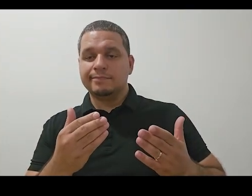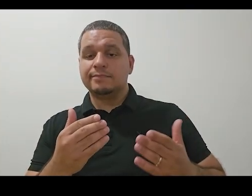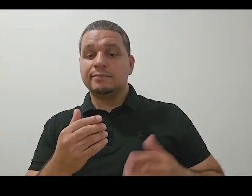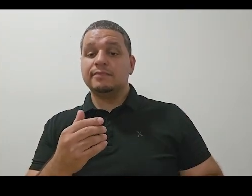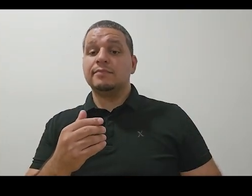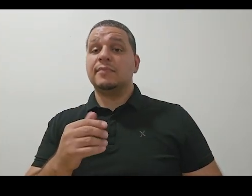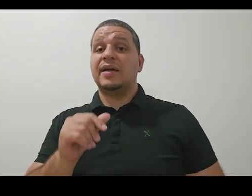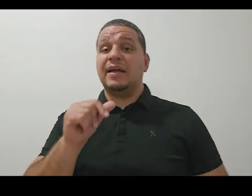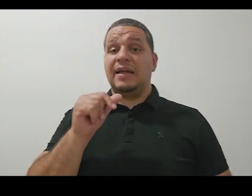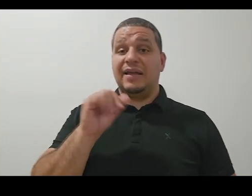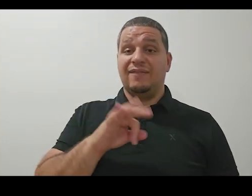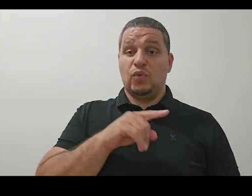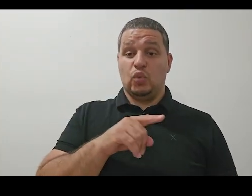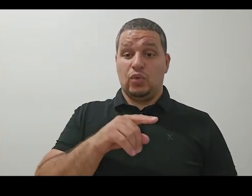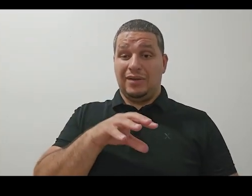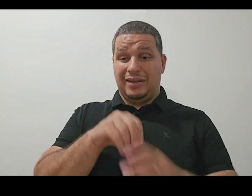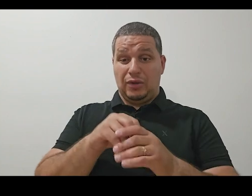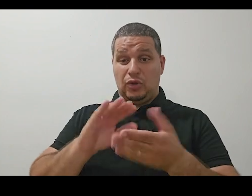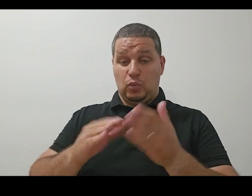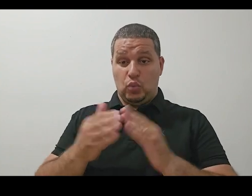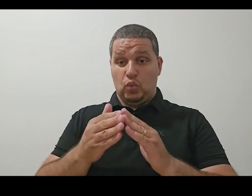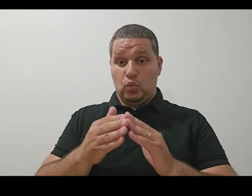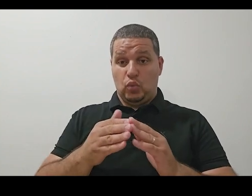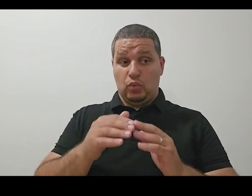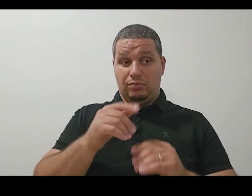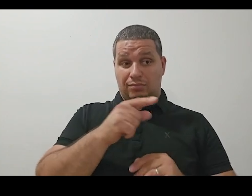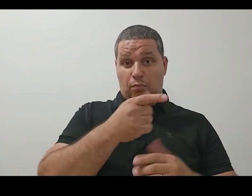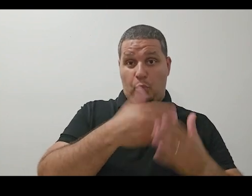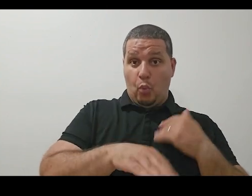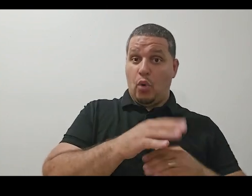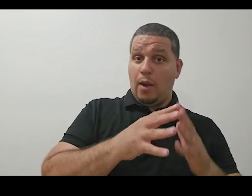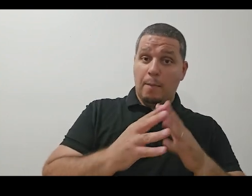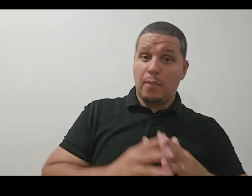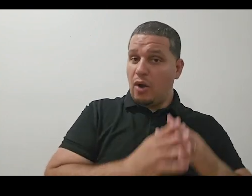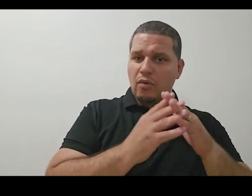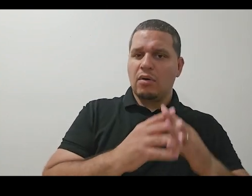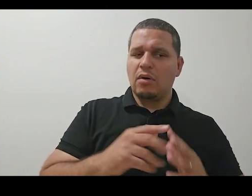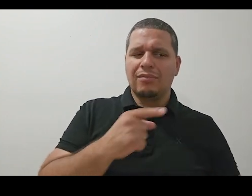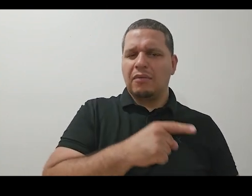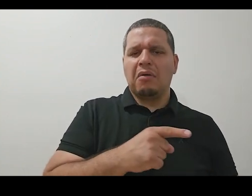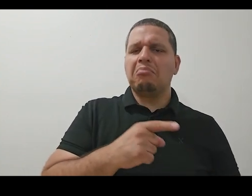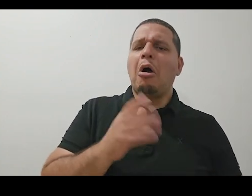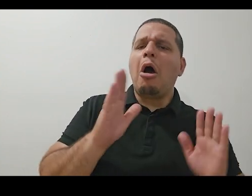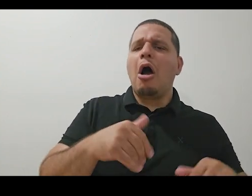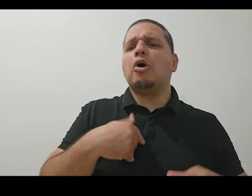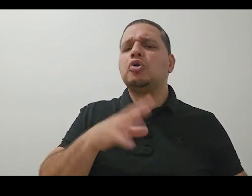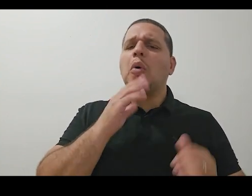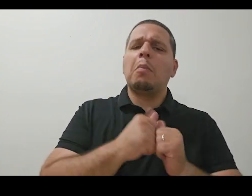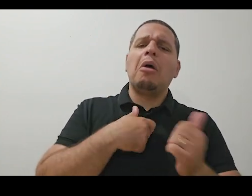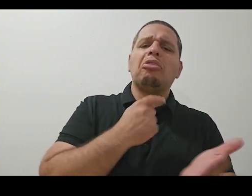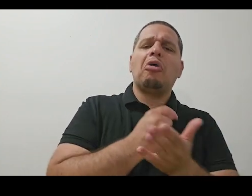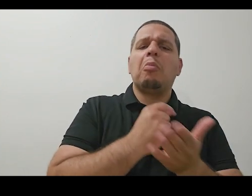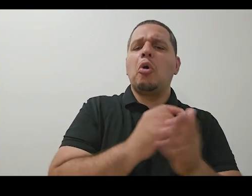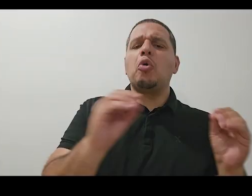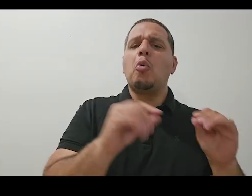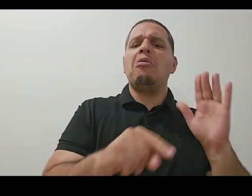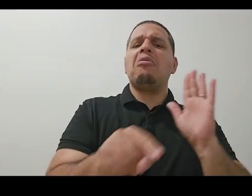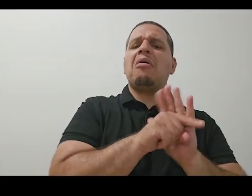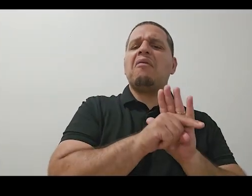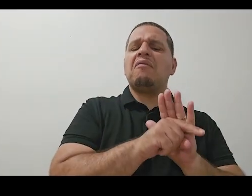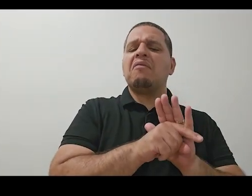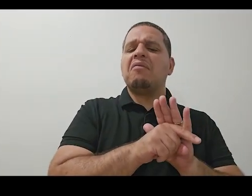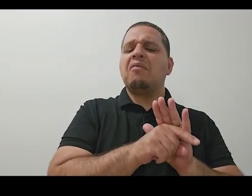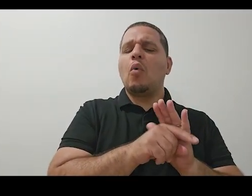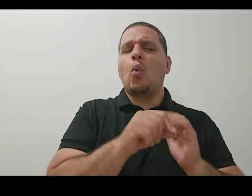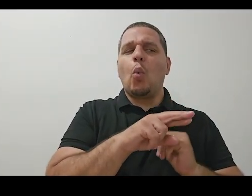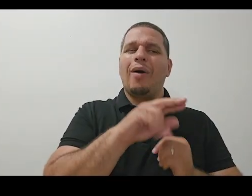Whereas let's say you're in the community of everybody's Asian American, then you can say, oh, I just talked to my therapist, and then there's no